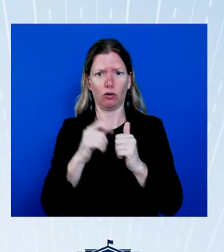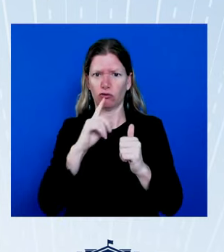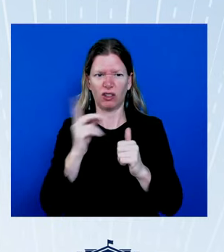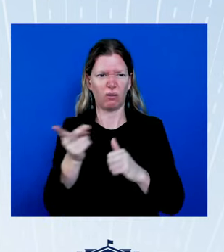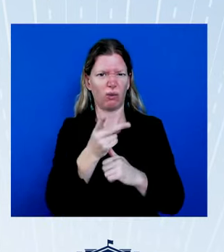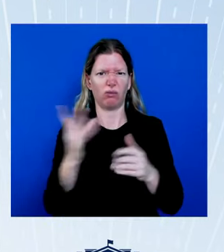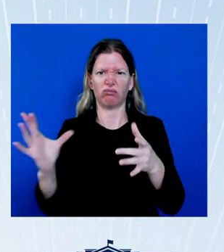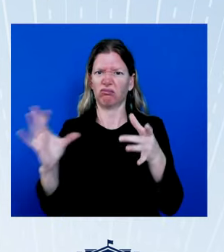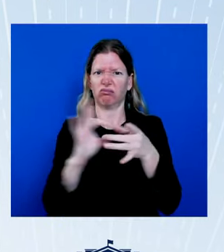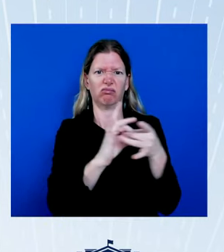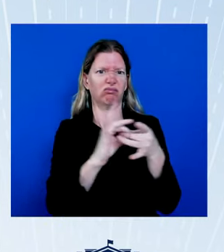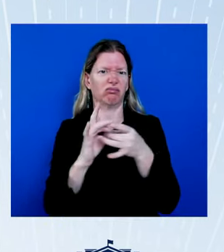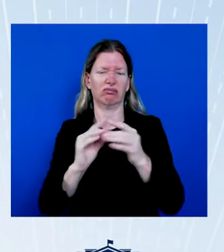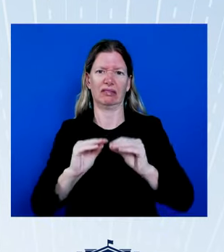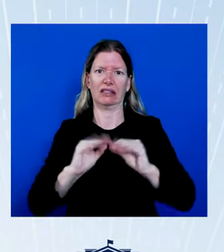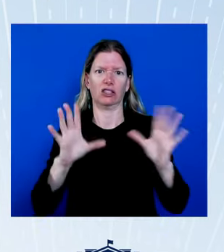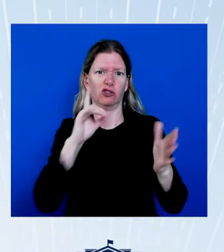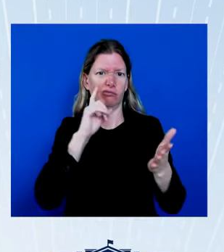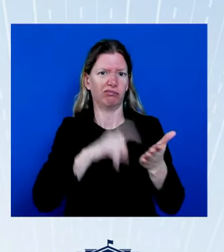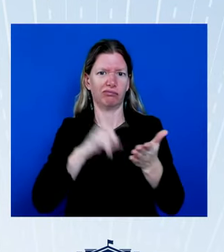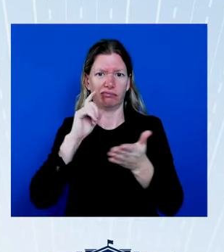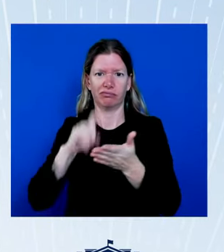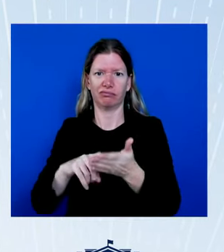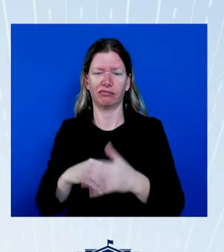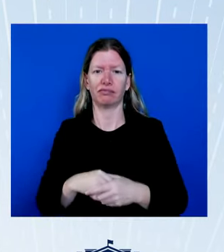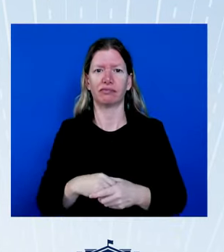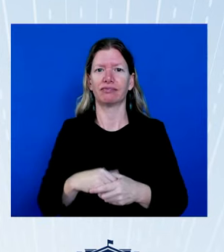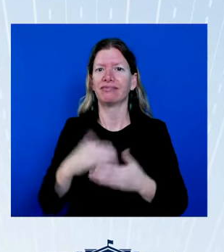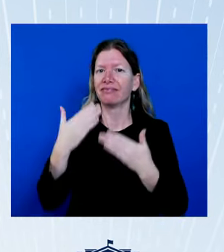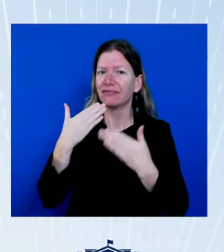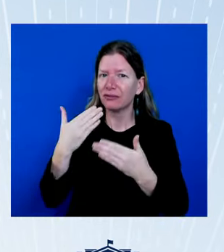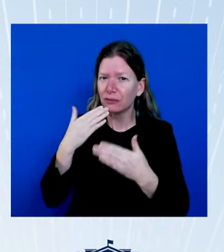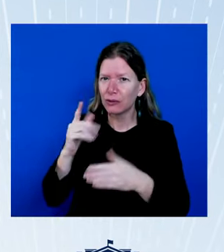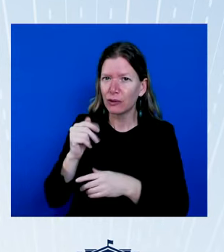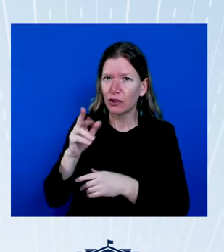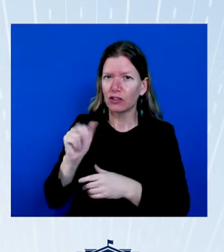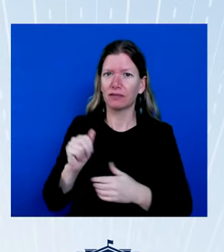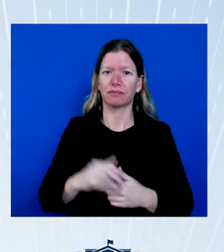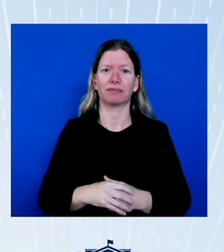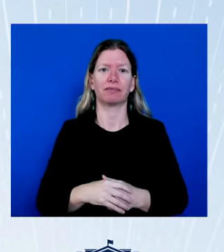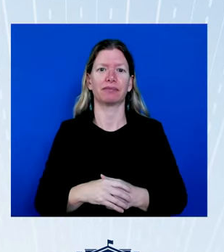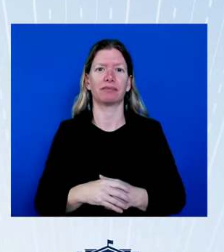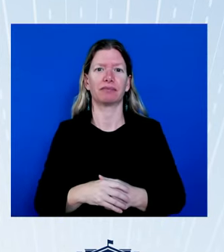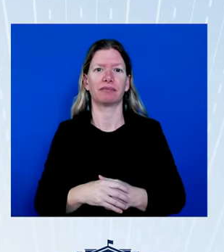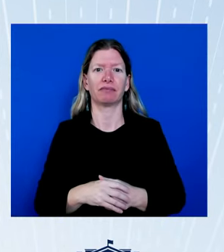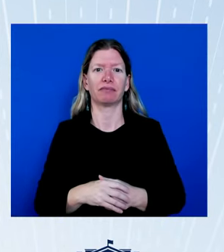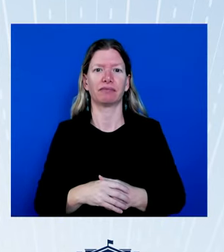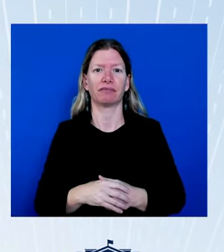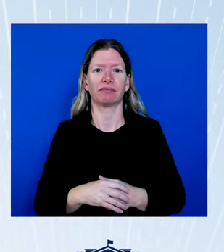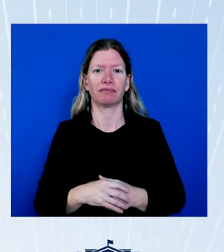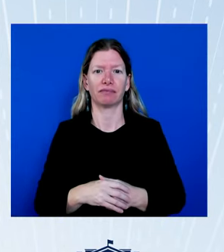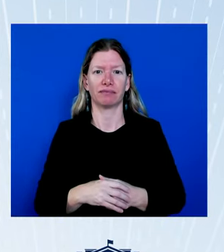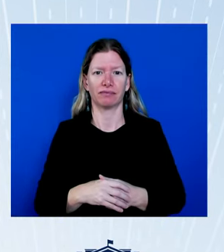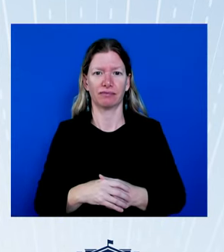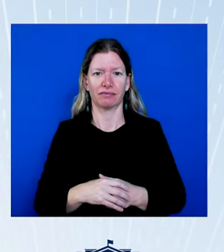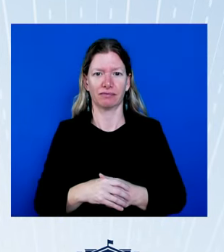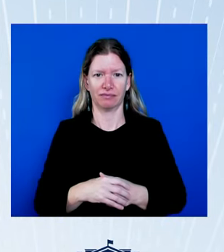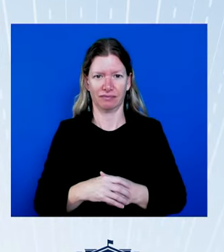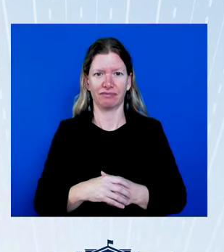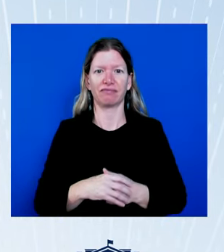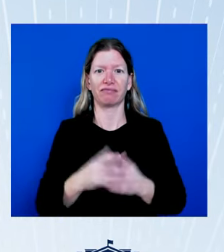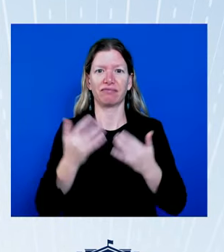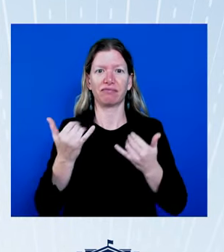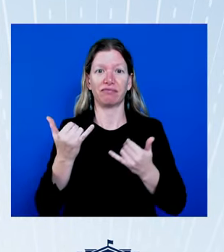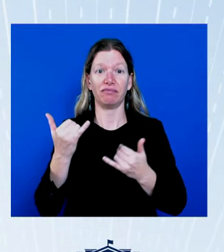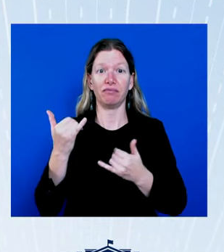Laura, and thank you all for being here today. Prior to joining the Biden-Harris administration, I had the privilege of serving as the director of the New York City Mayor's